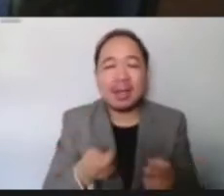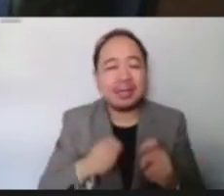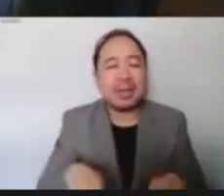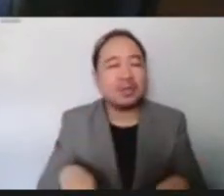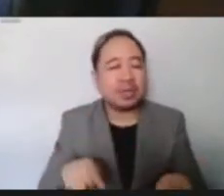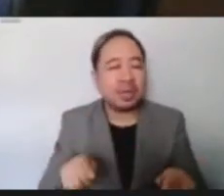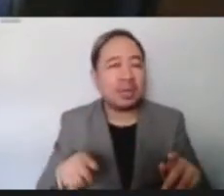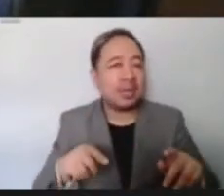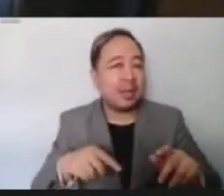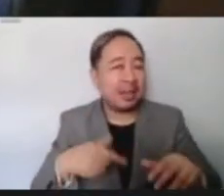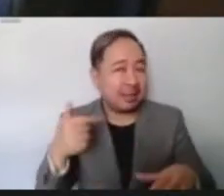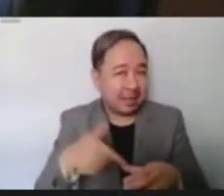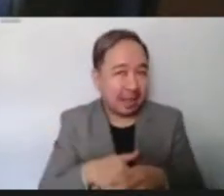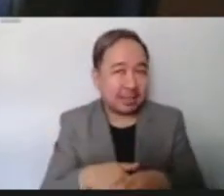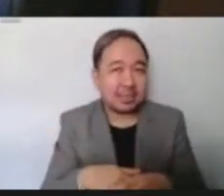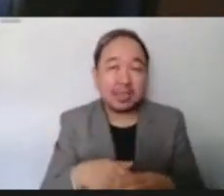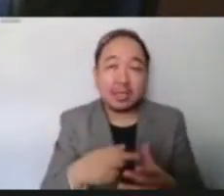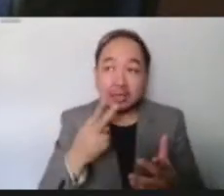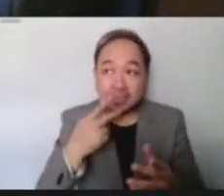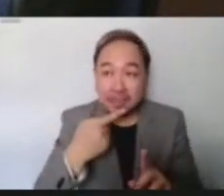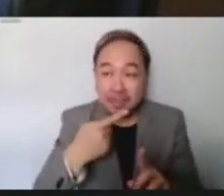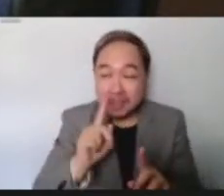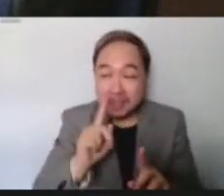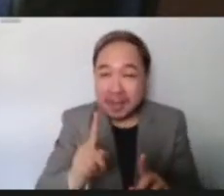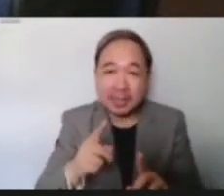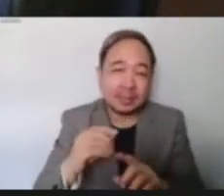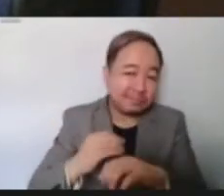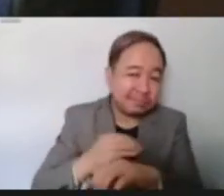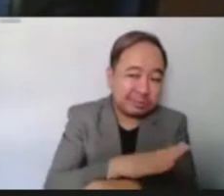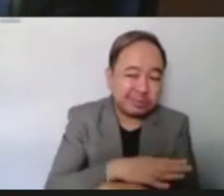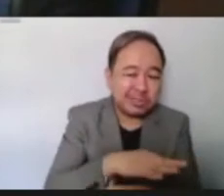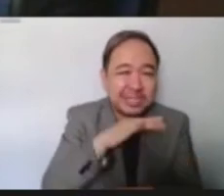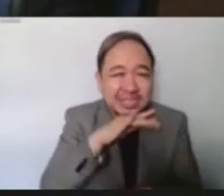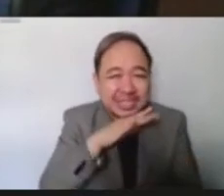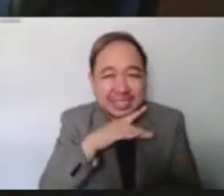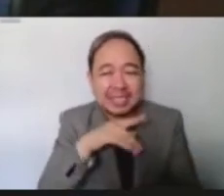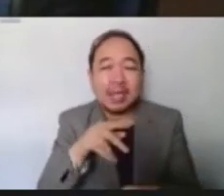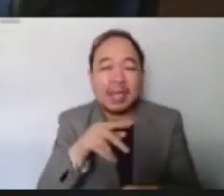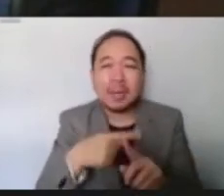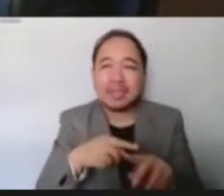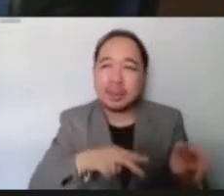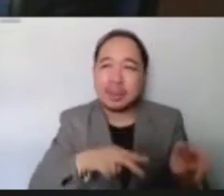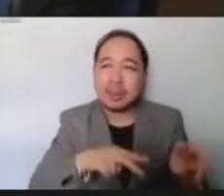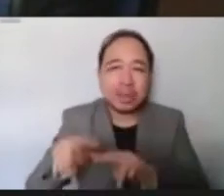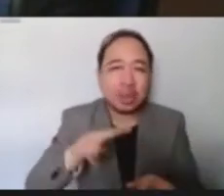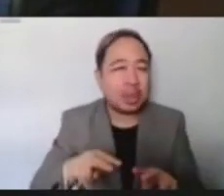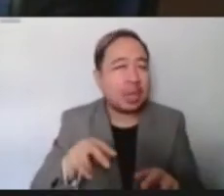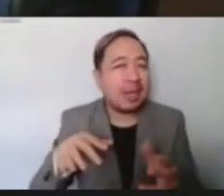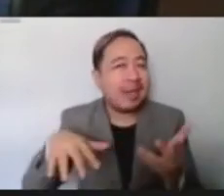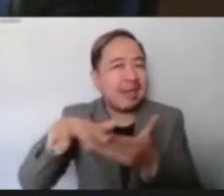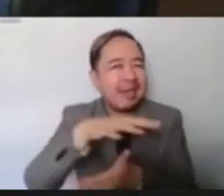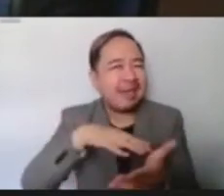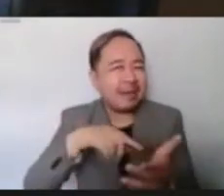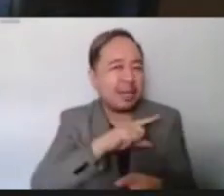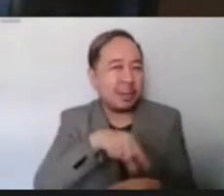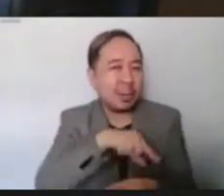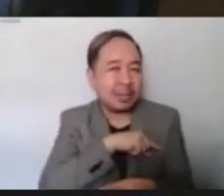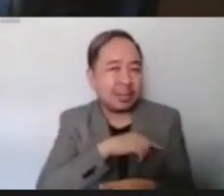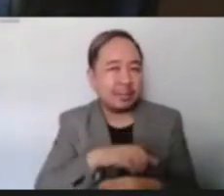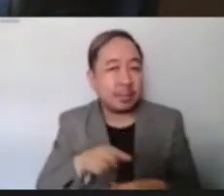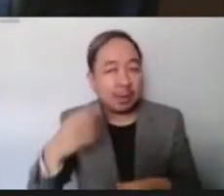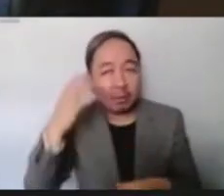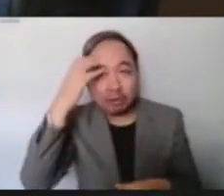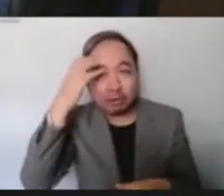to dust and burning of waste and monitoring of ambient air quality in addition the government has released several